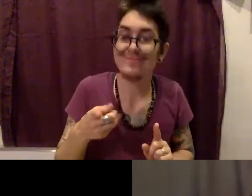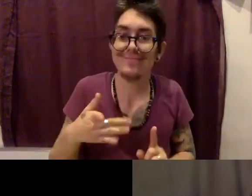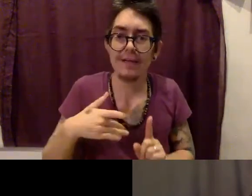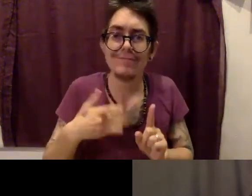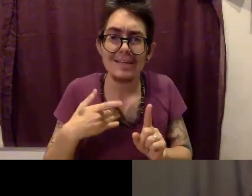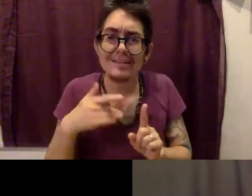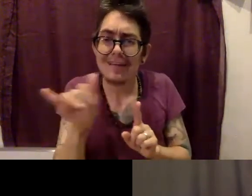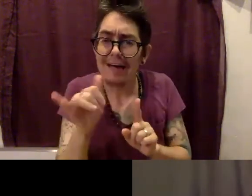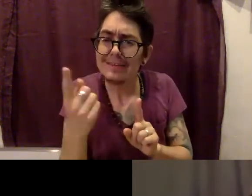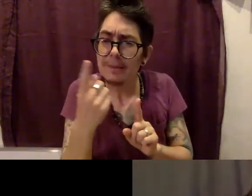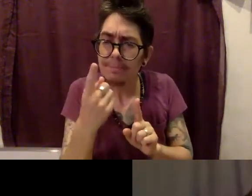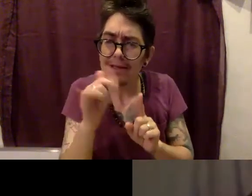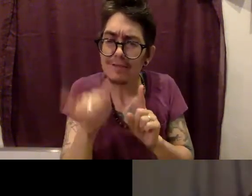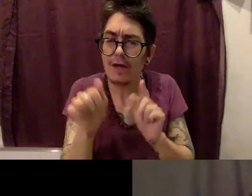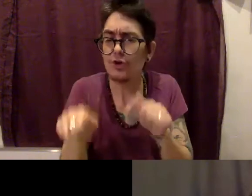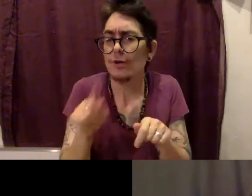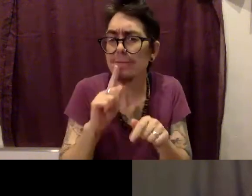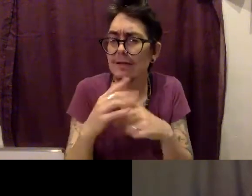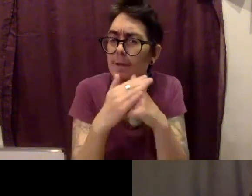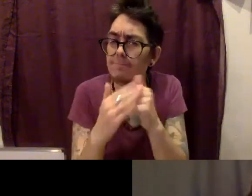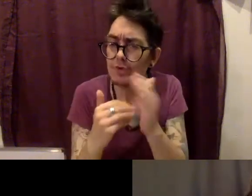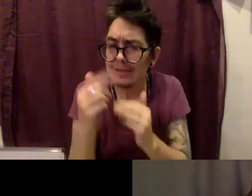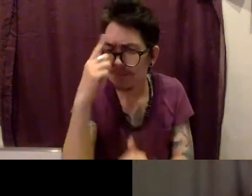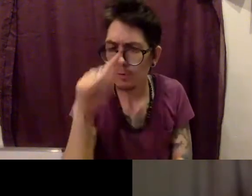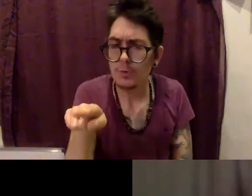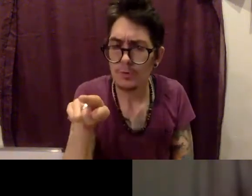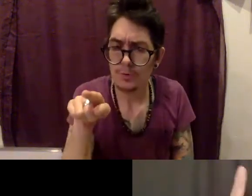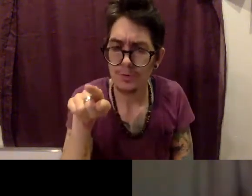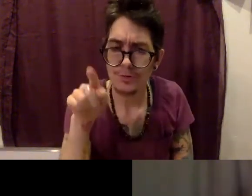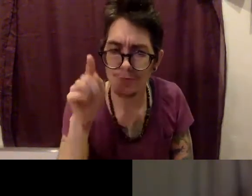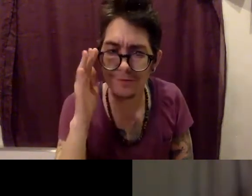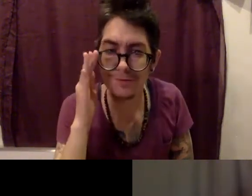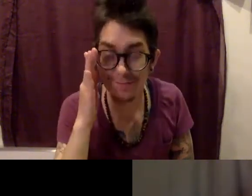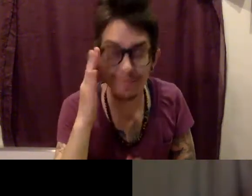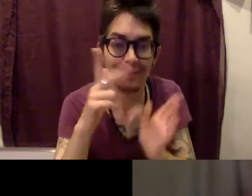that. My triple goddess. Thank you.